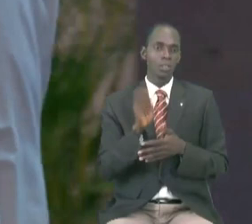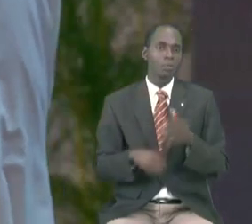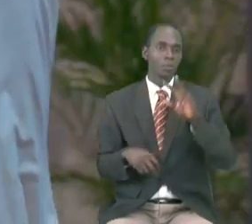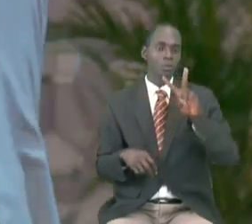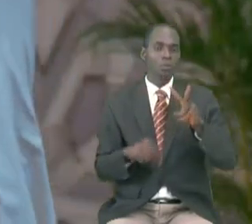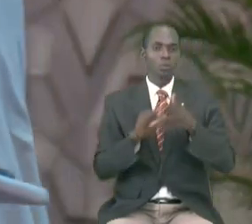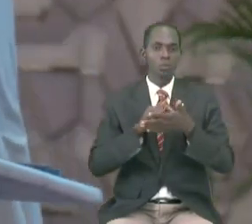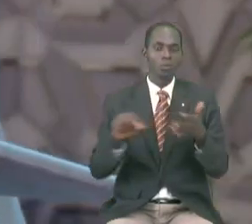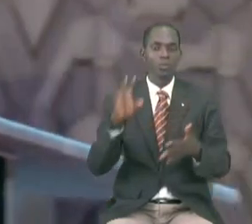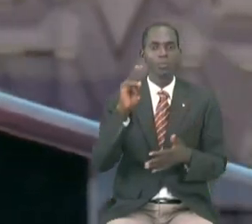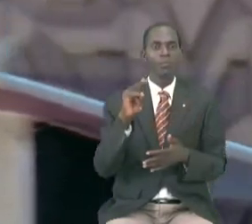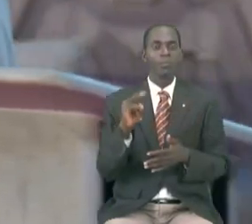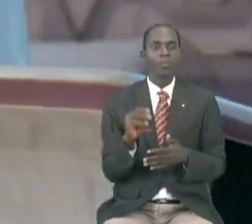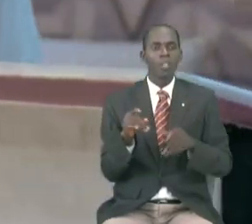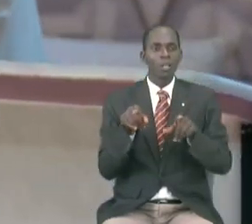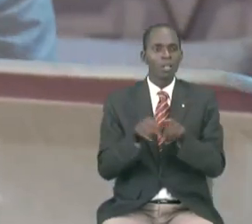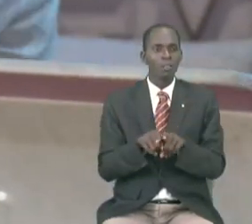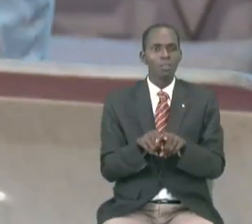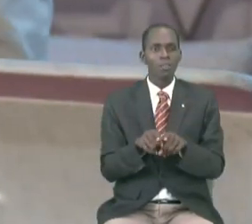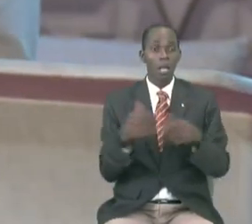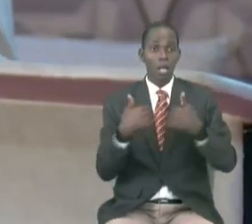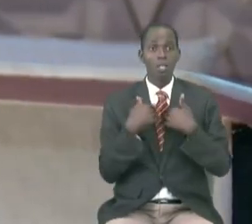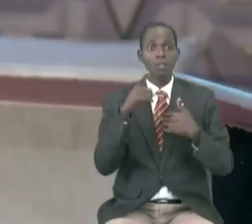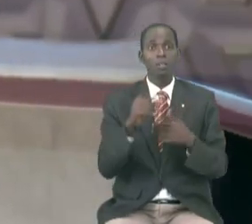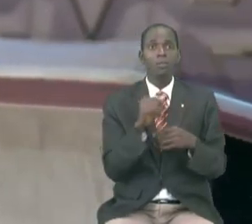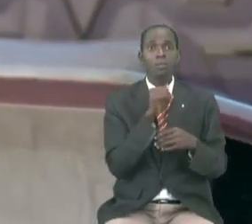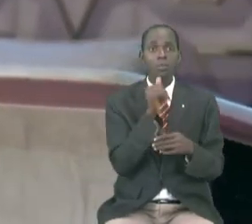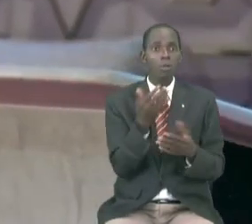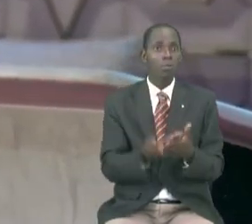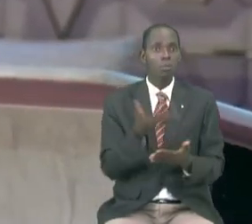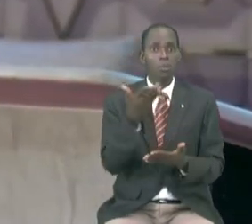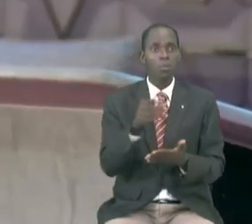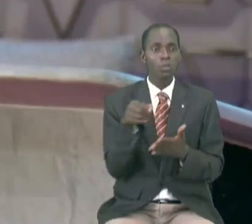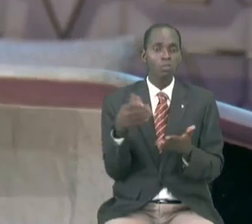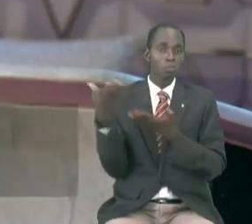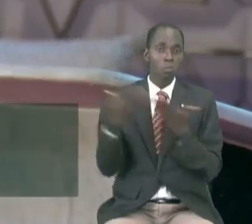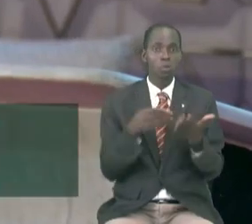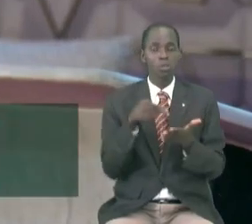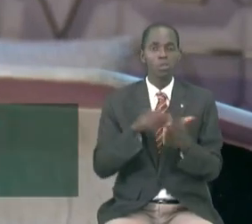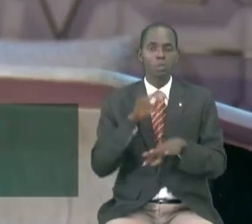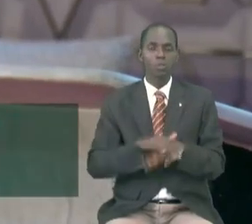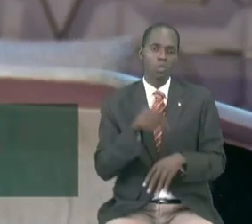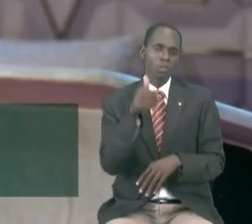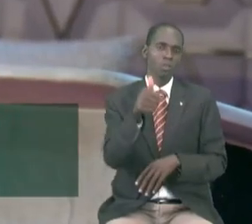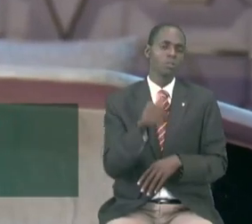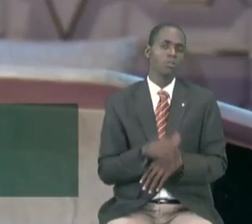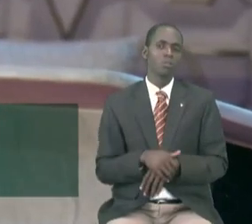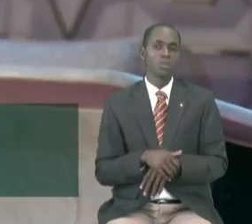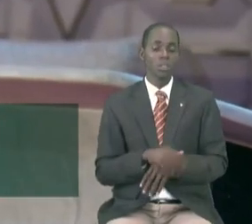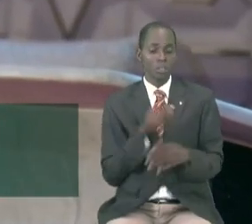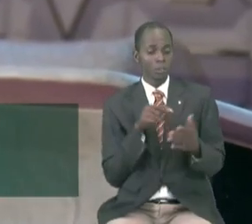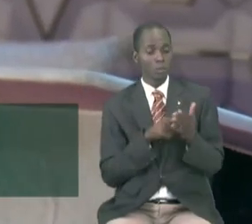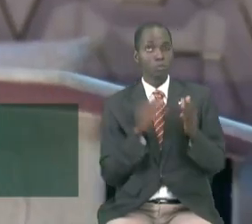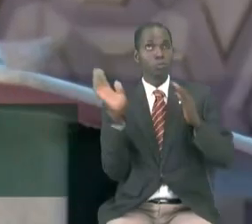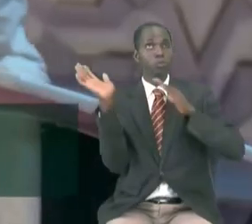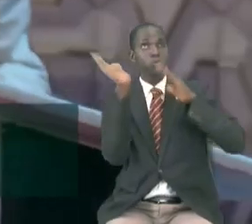storm, this wind, this suffering? Have you not procured this unto thyself?